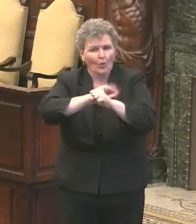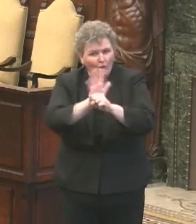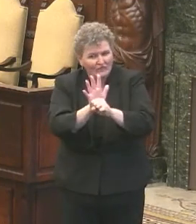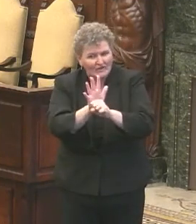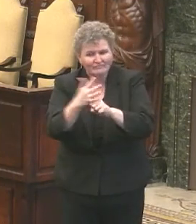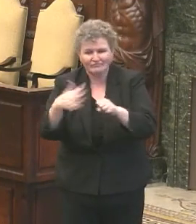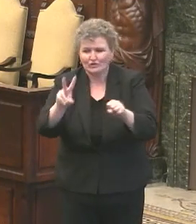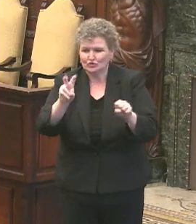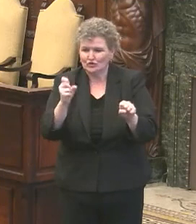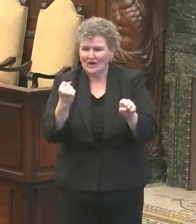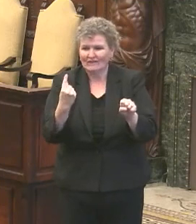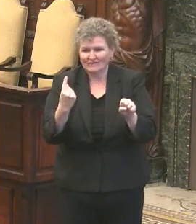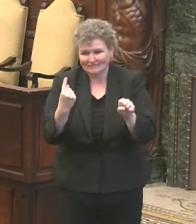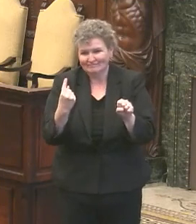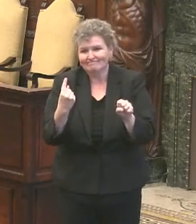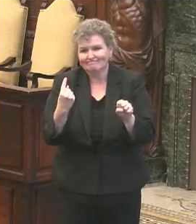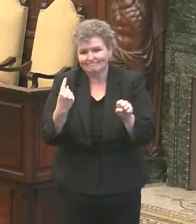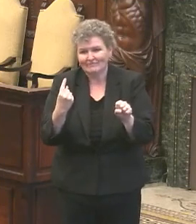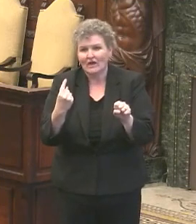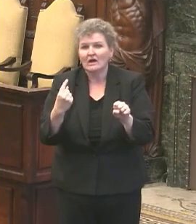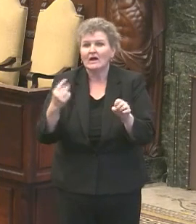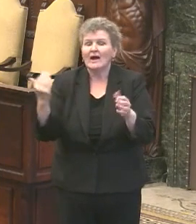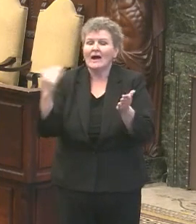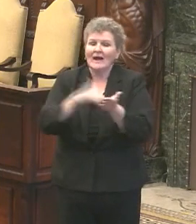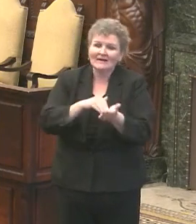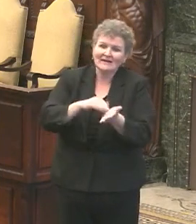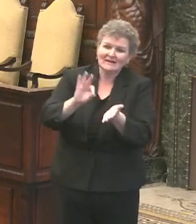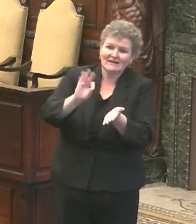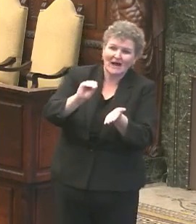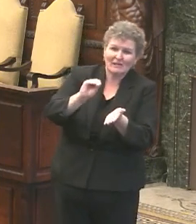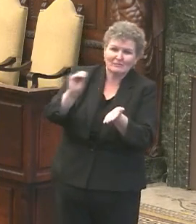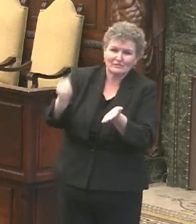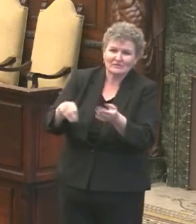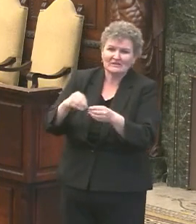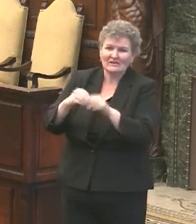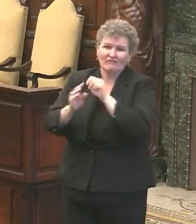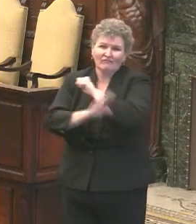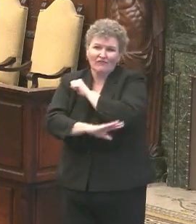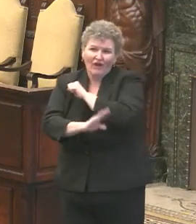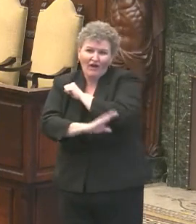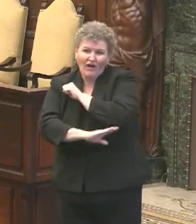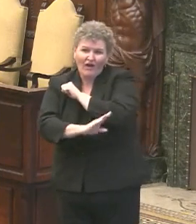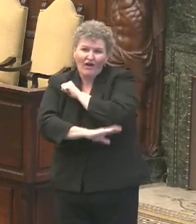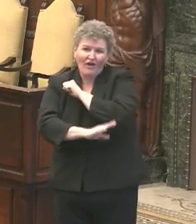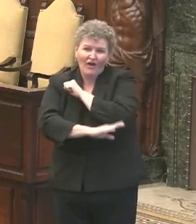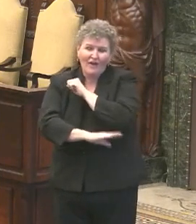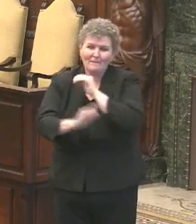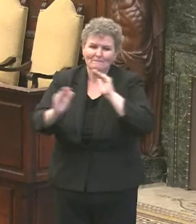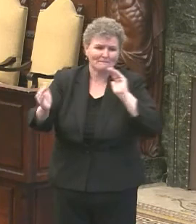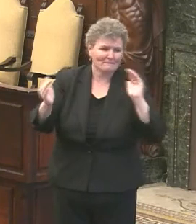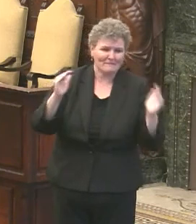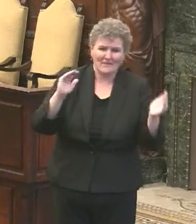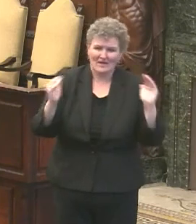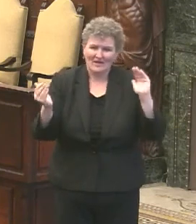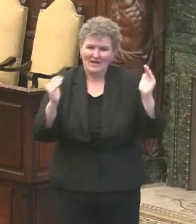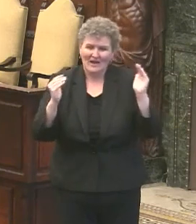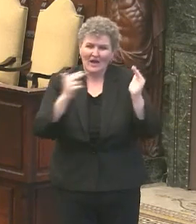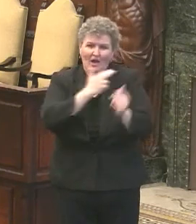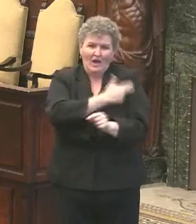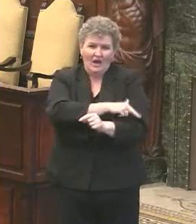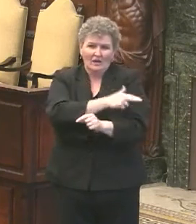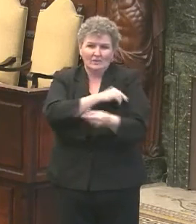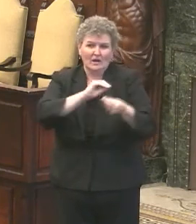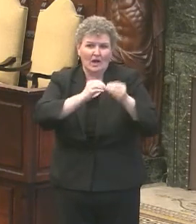increasing. It hit a low point of about 90 in late September. But to put it in perspective for comparison, the hospitals in Philadelphia